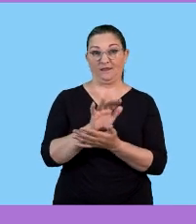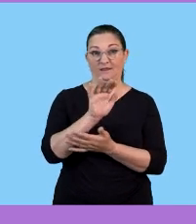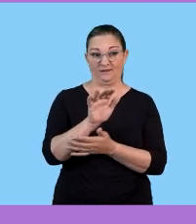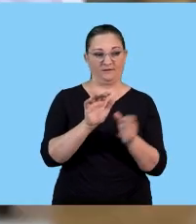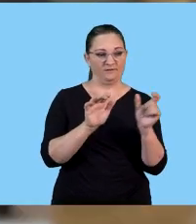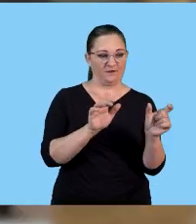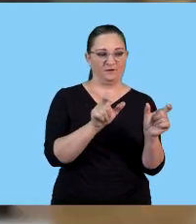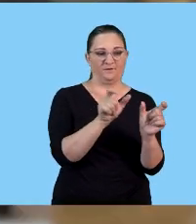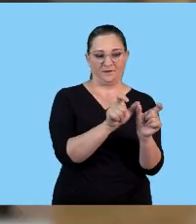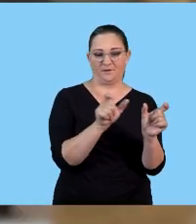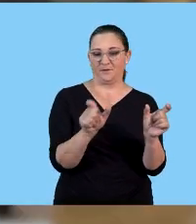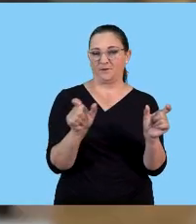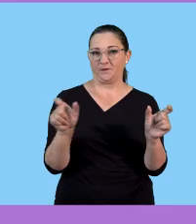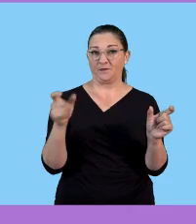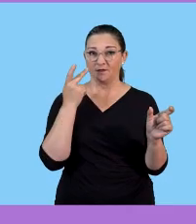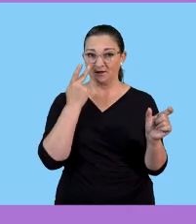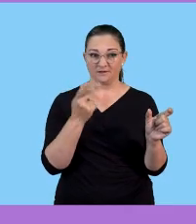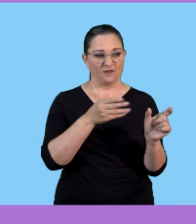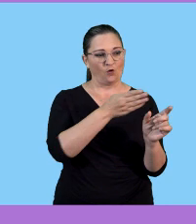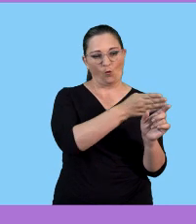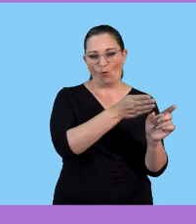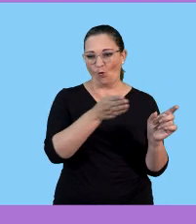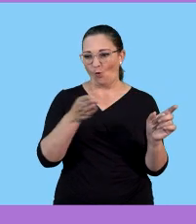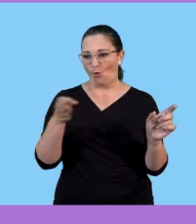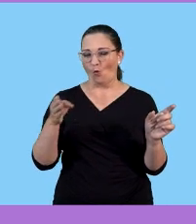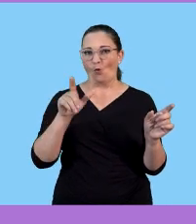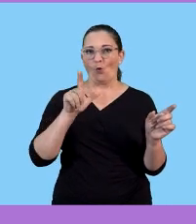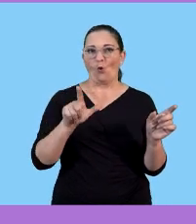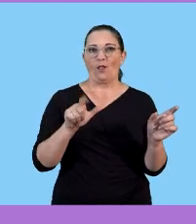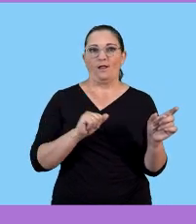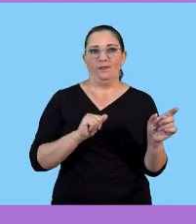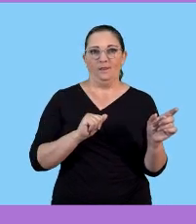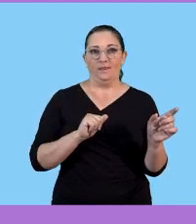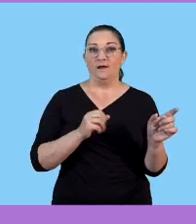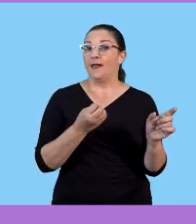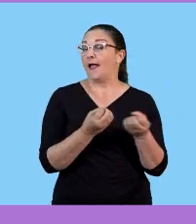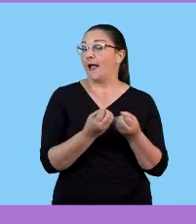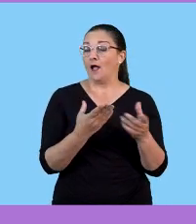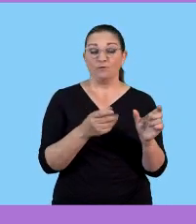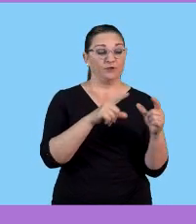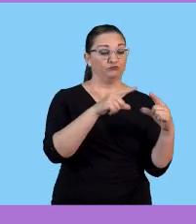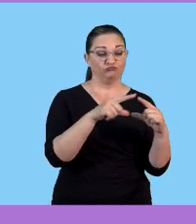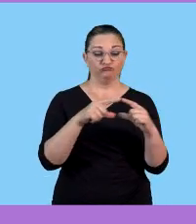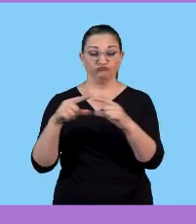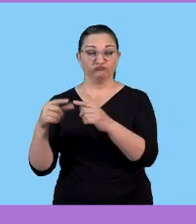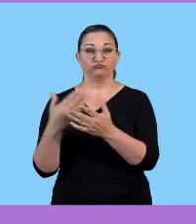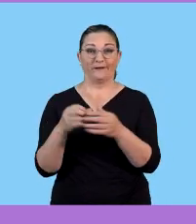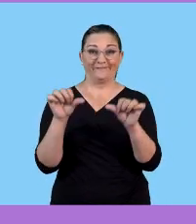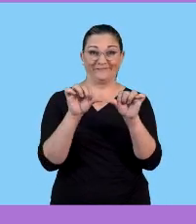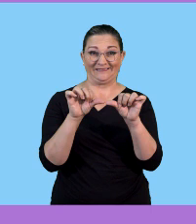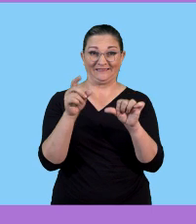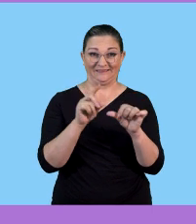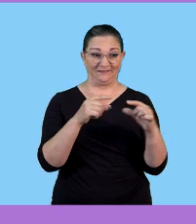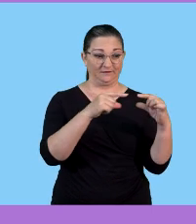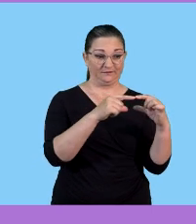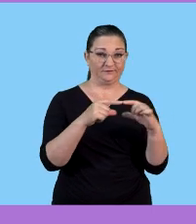across the whole length. So the question, how many triangles can we fit across that length? So looking at that, the whole